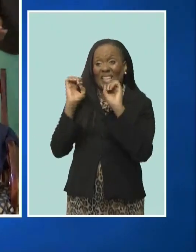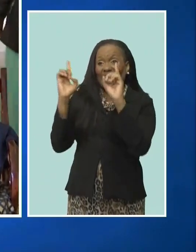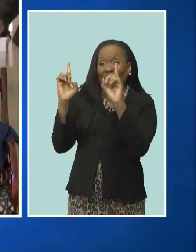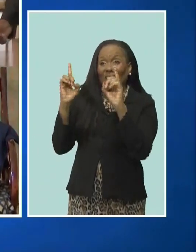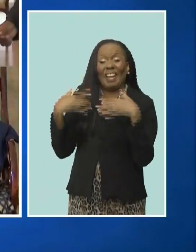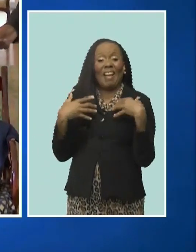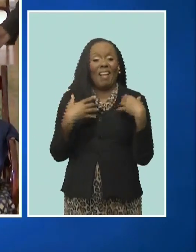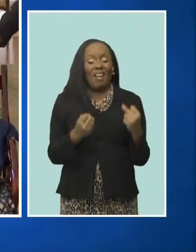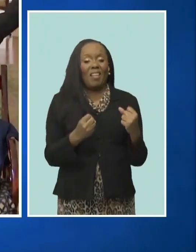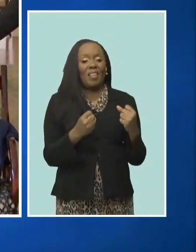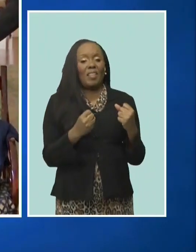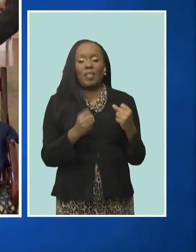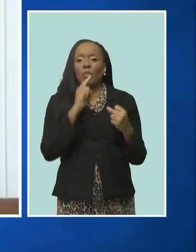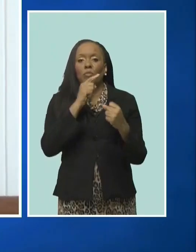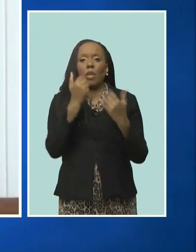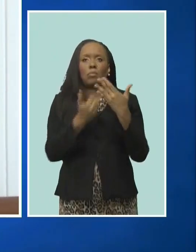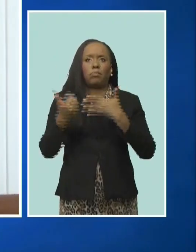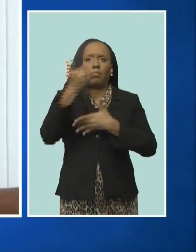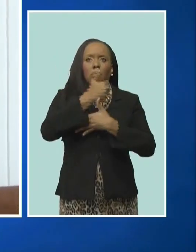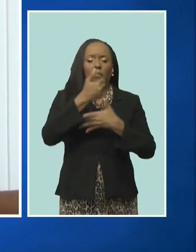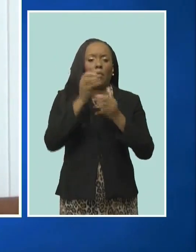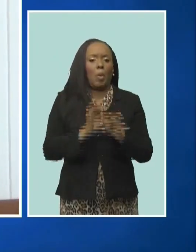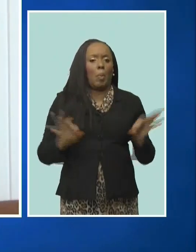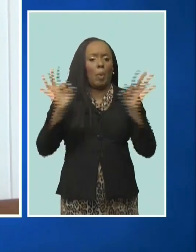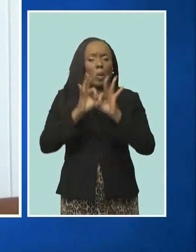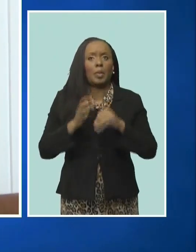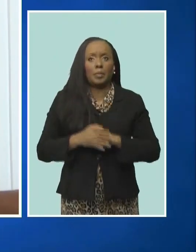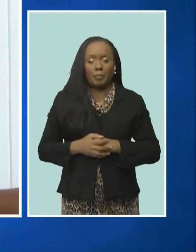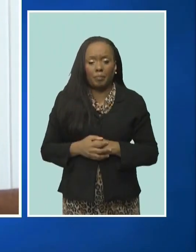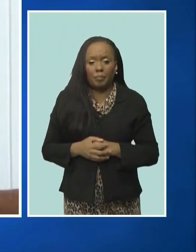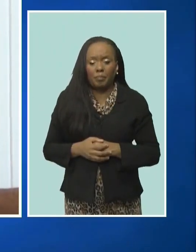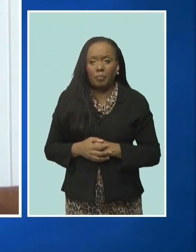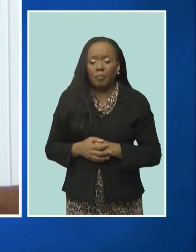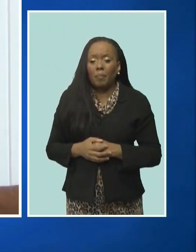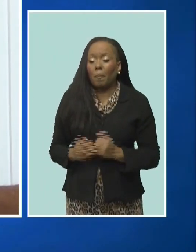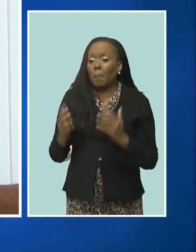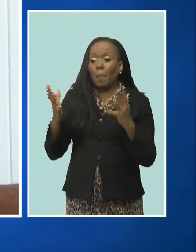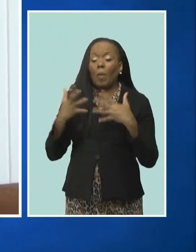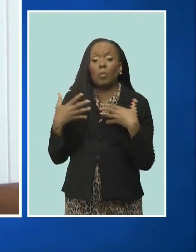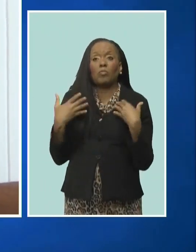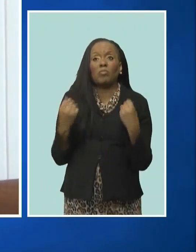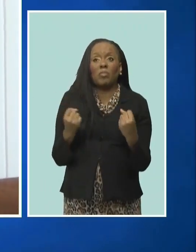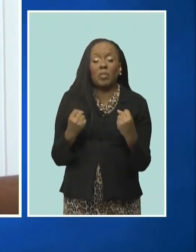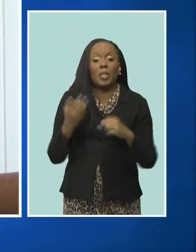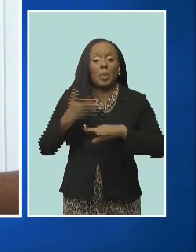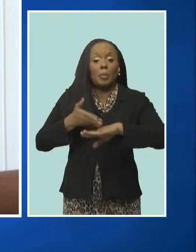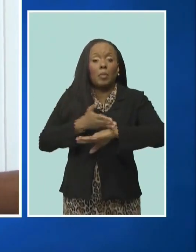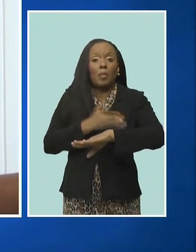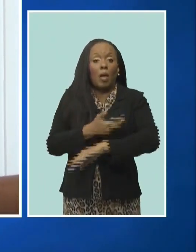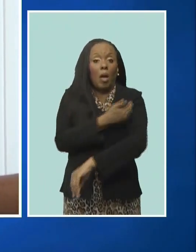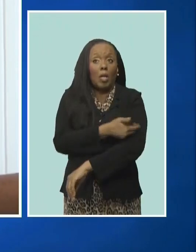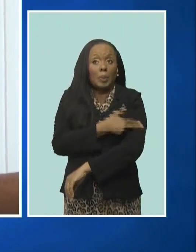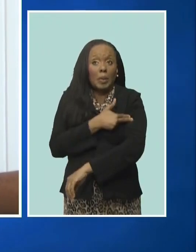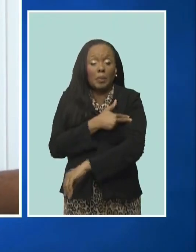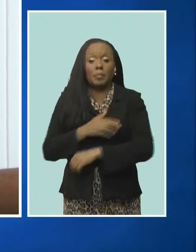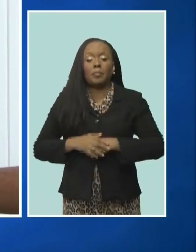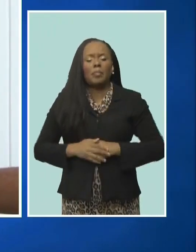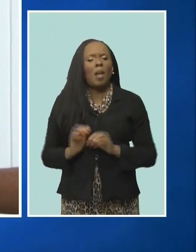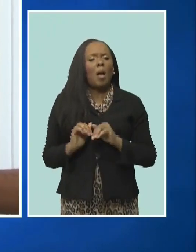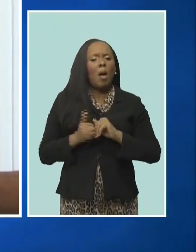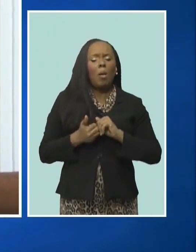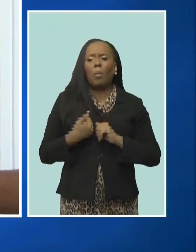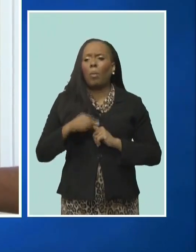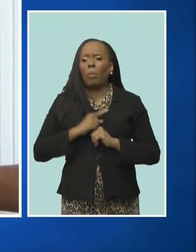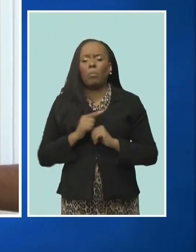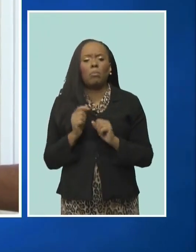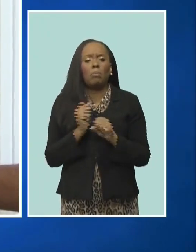are also on the front burner. How are we continuing to strengthen the improvements that we put at the hospital? How are we continuing to ensure